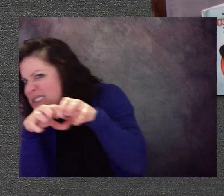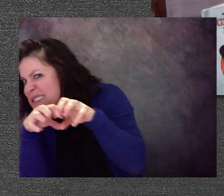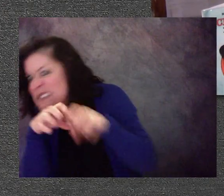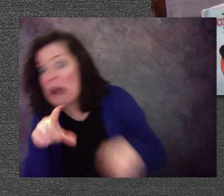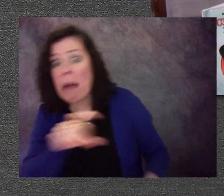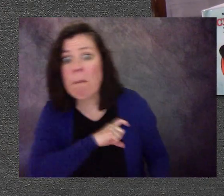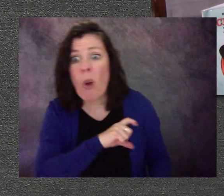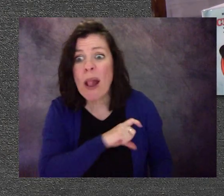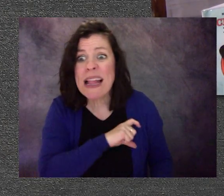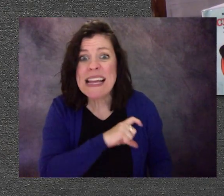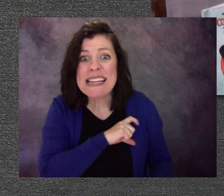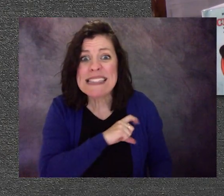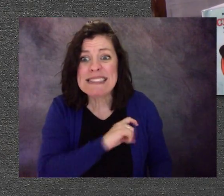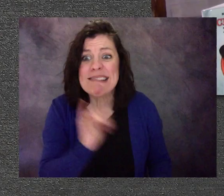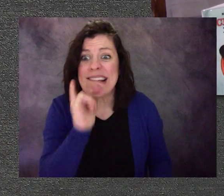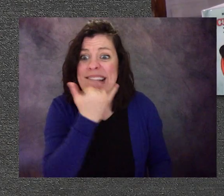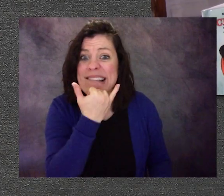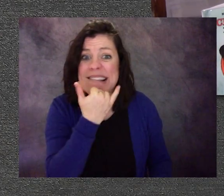him.